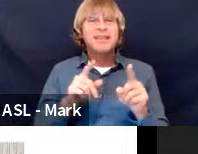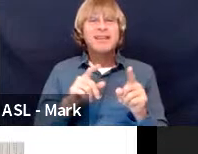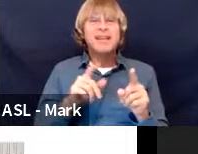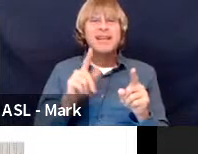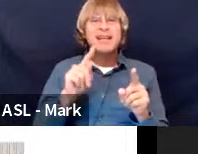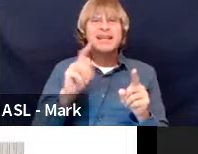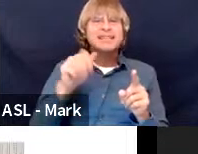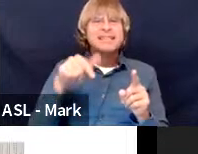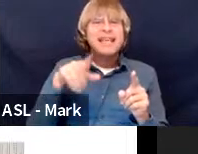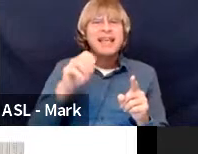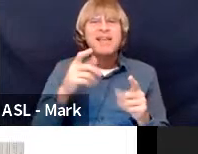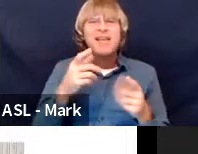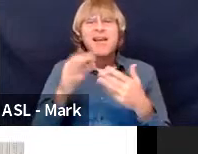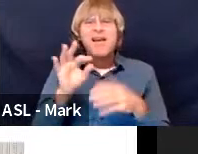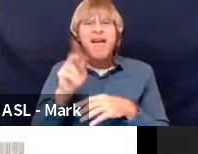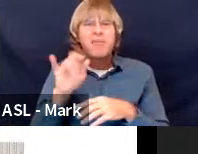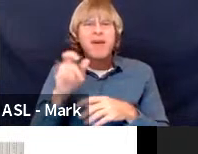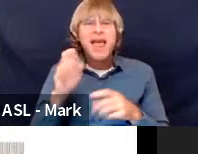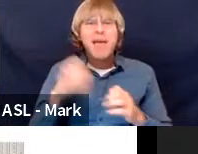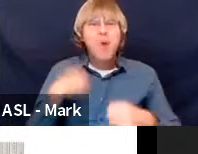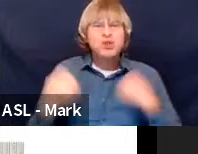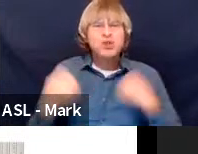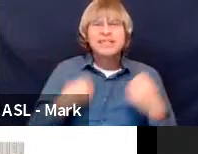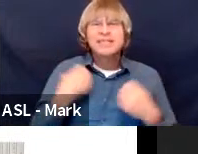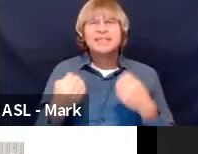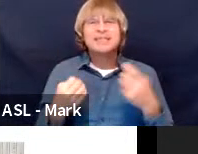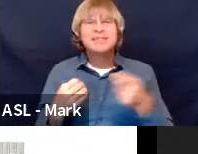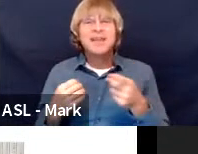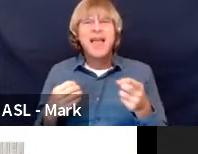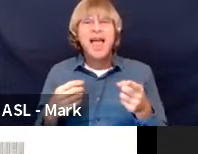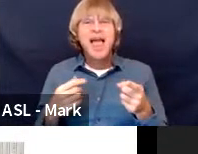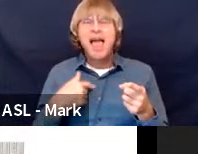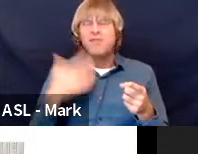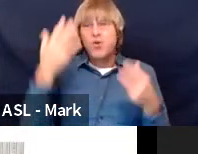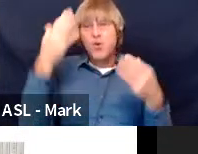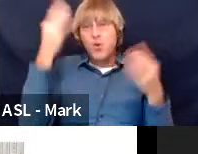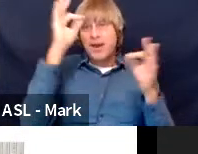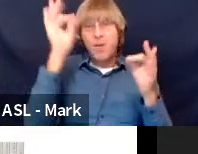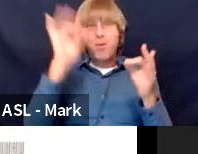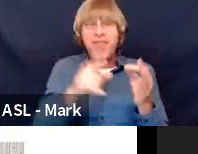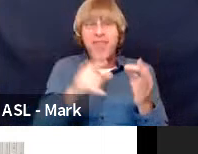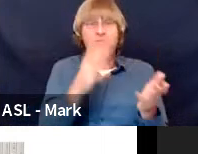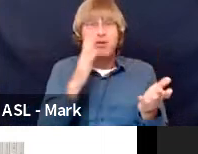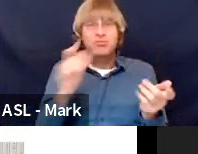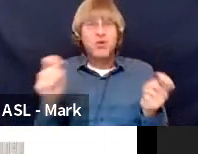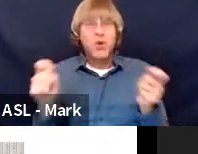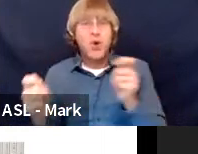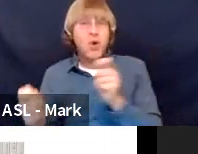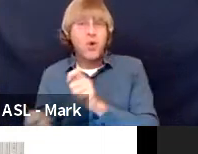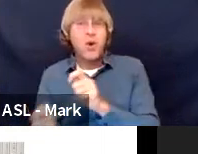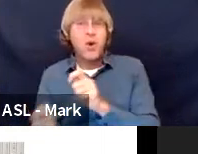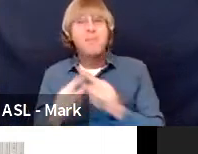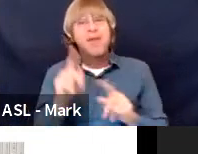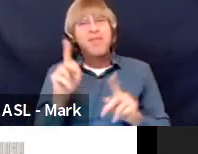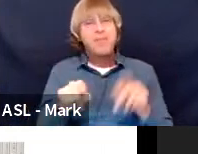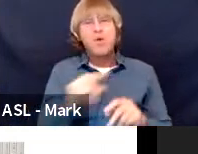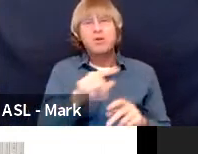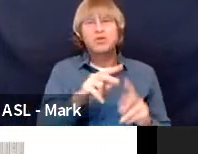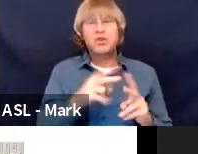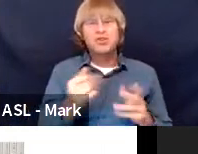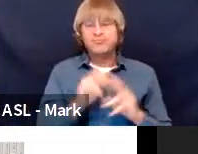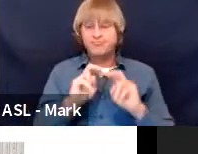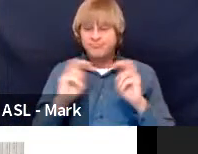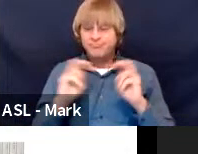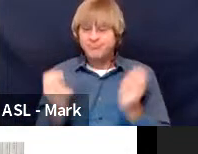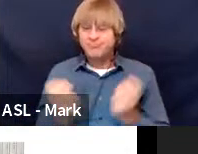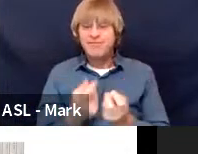batik inspired fabrics, you got emojis. I had no idea where this would go. But the people were just sitting at the table